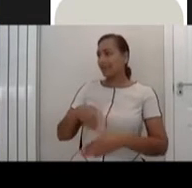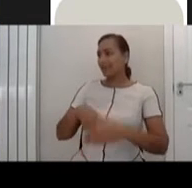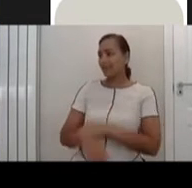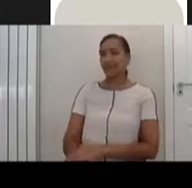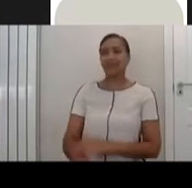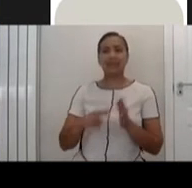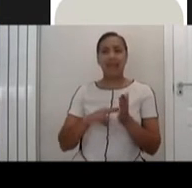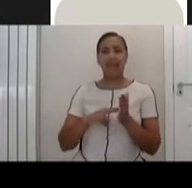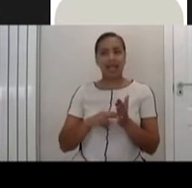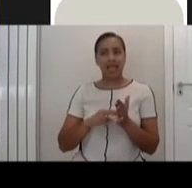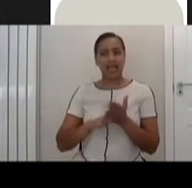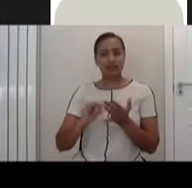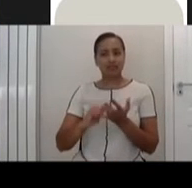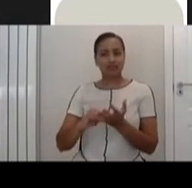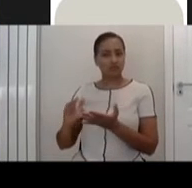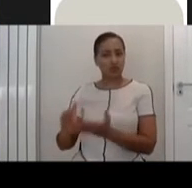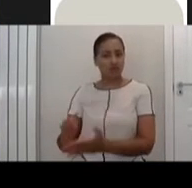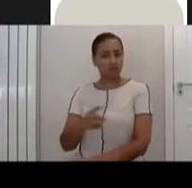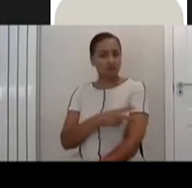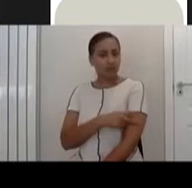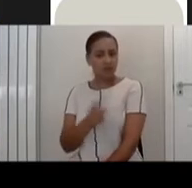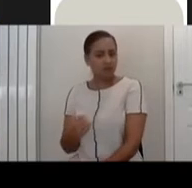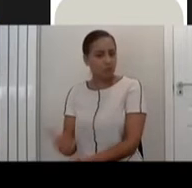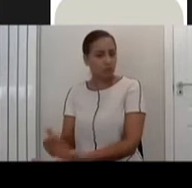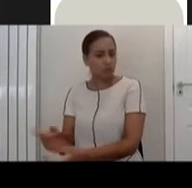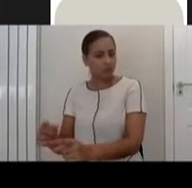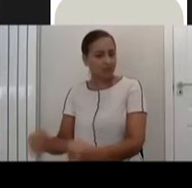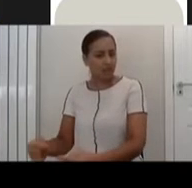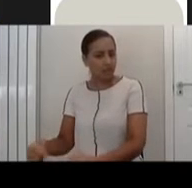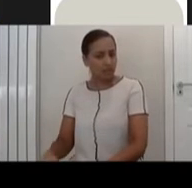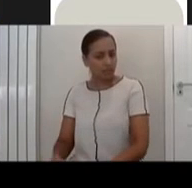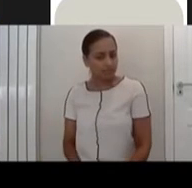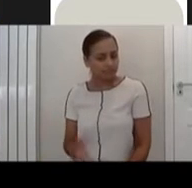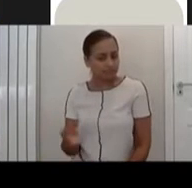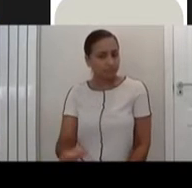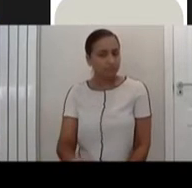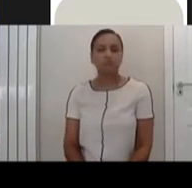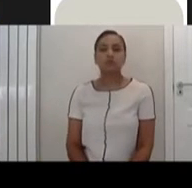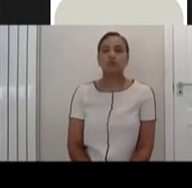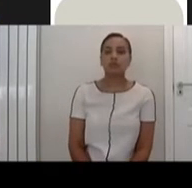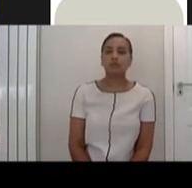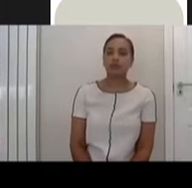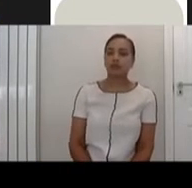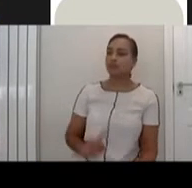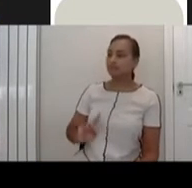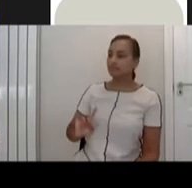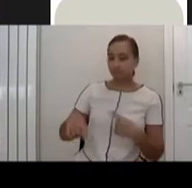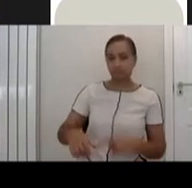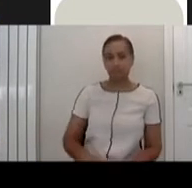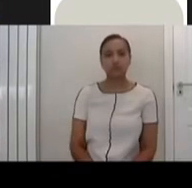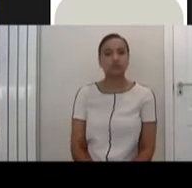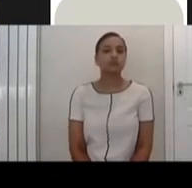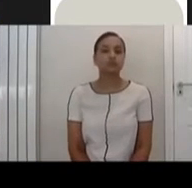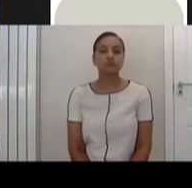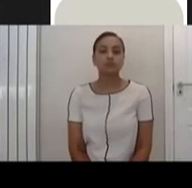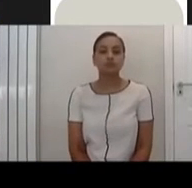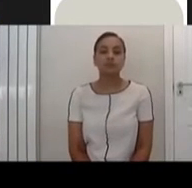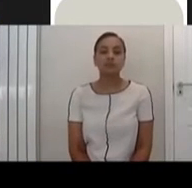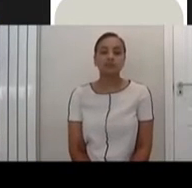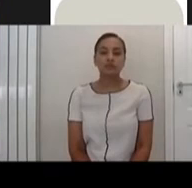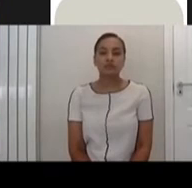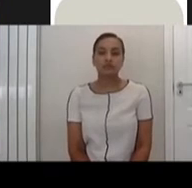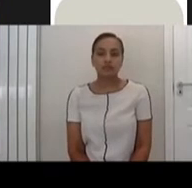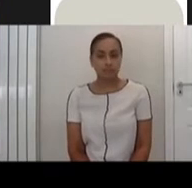system? Dudu. Great, thank you, Fazila. Okay, so I'll start with the first question.